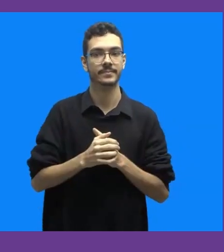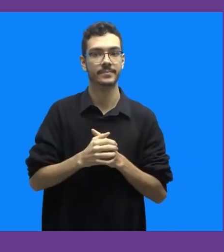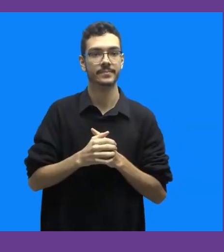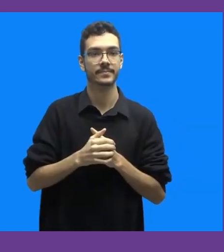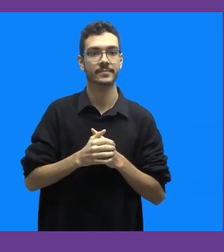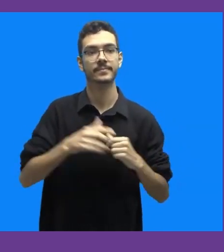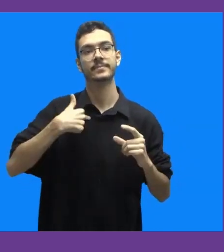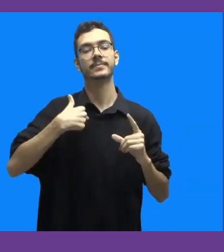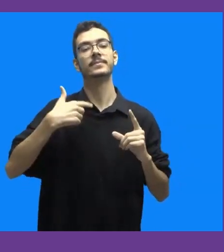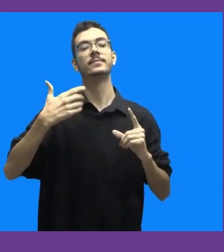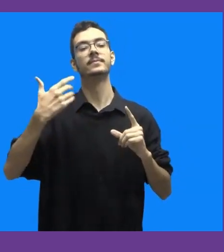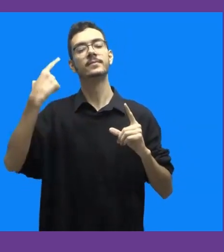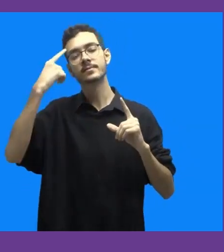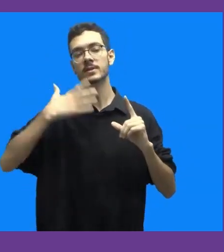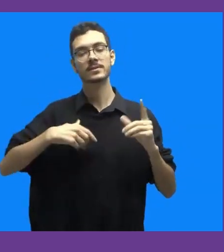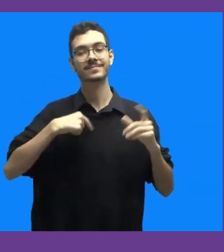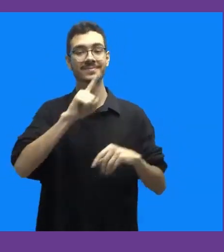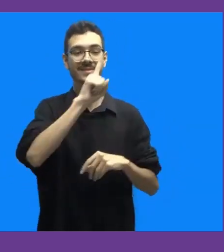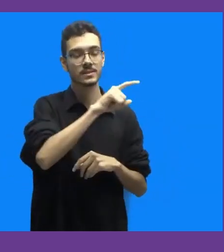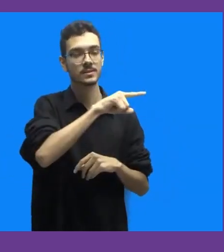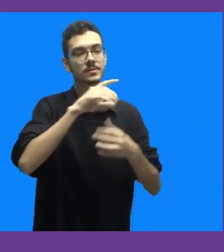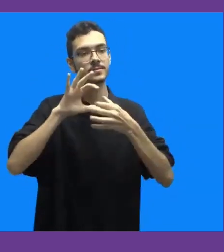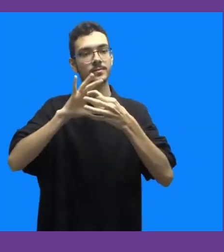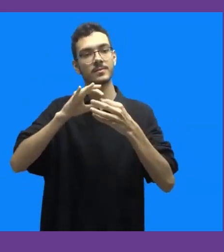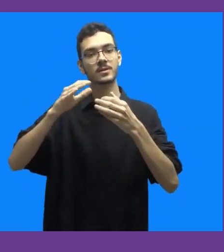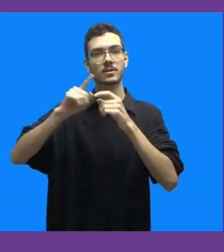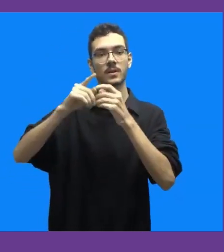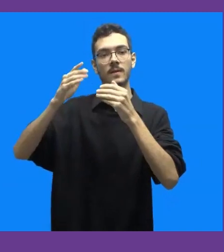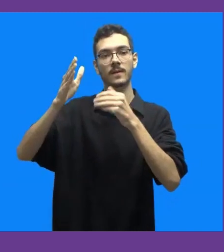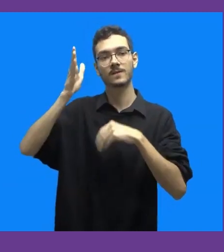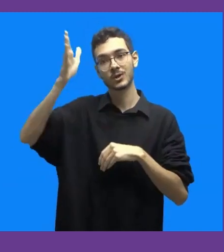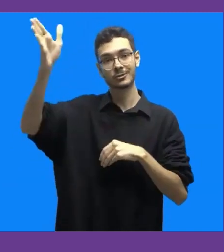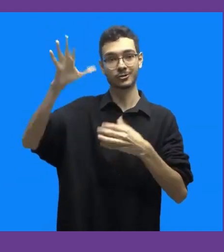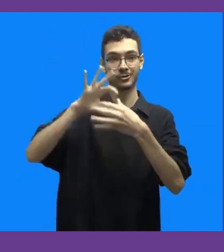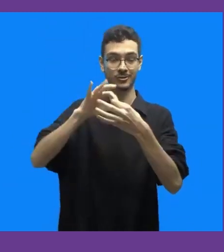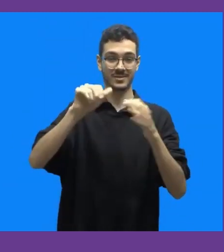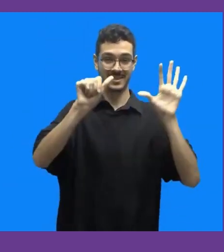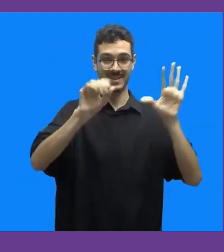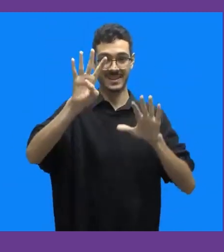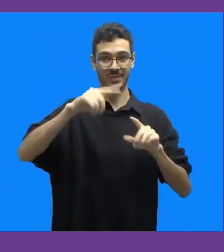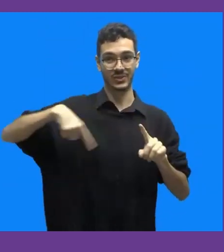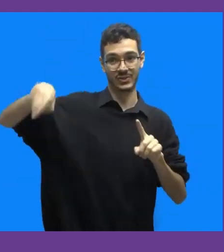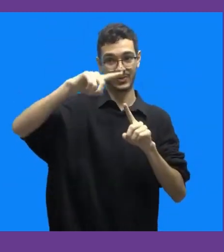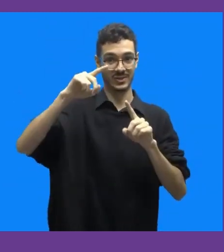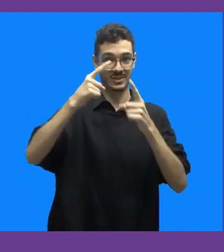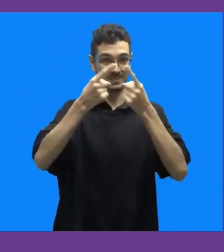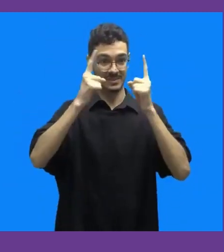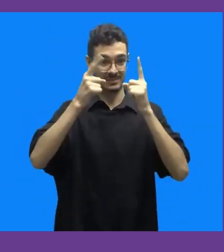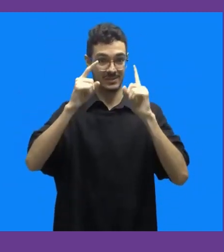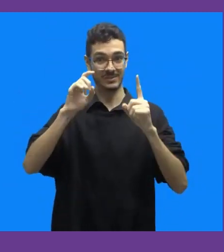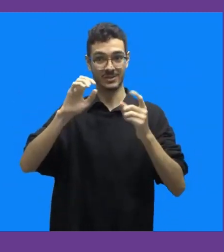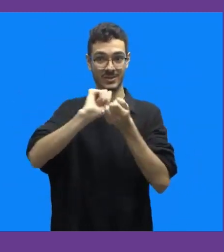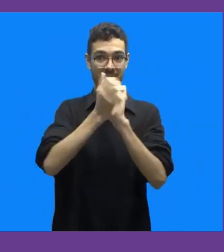64 university, and we were saying like a good picture of what is happening in Europe. But of course, we are talking about thousands